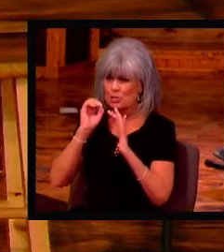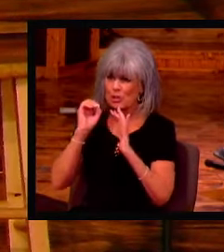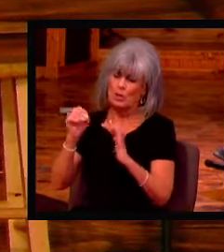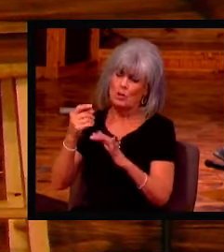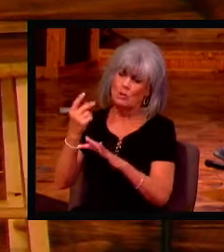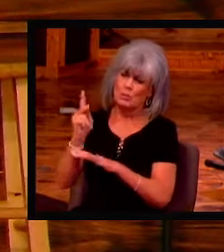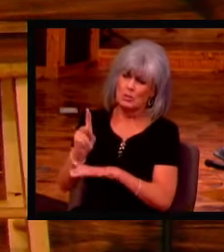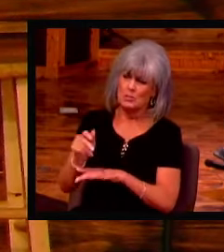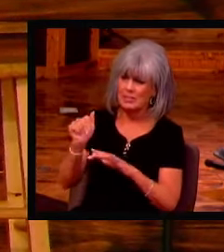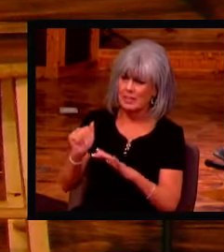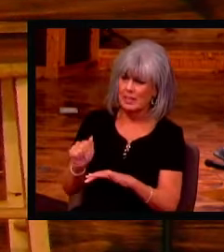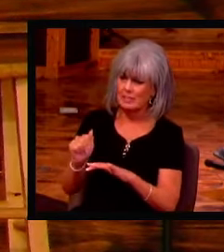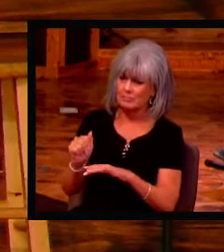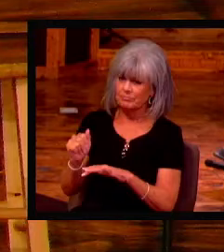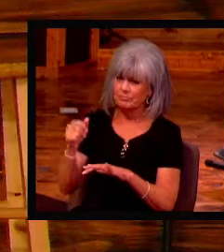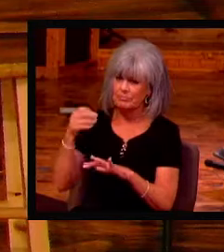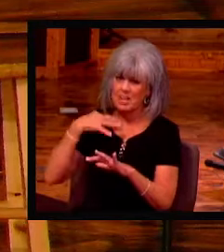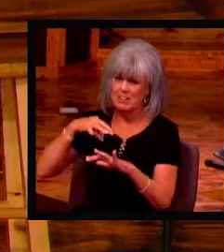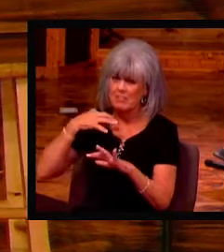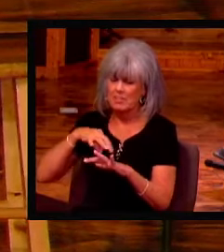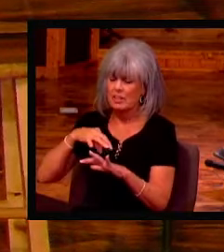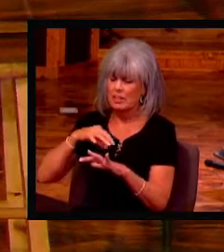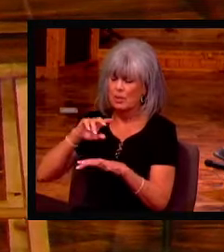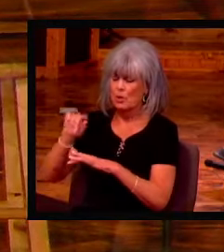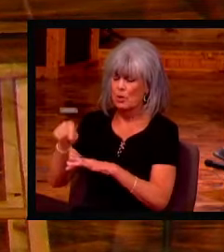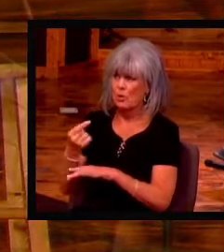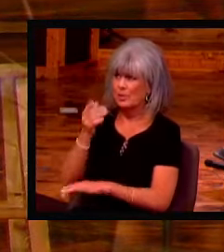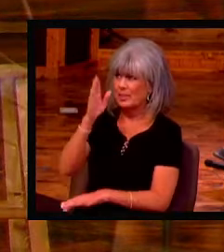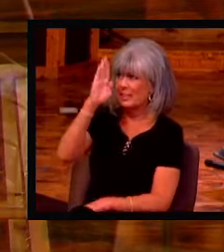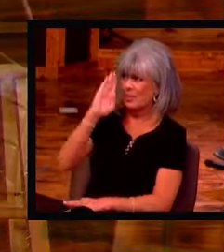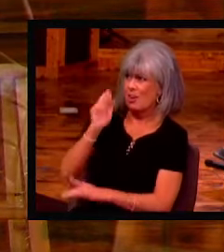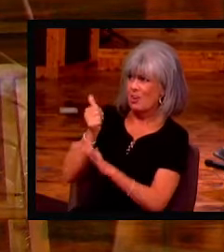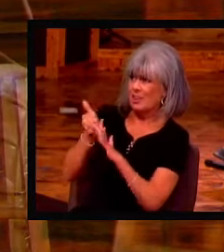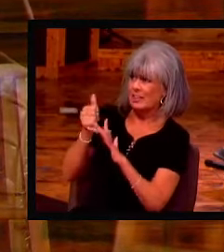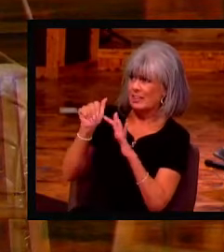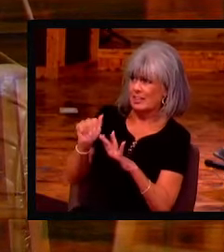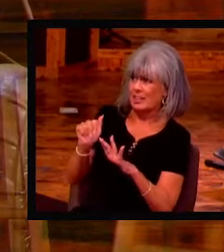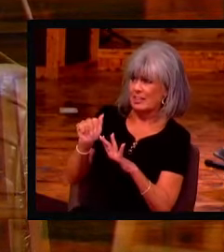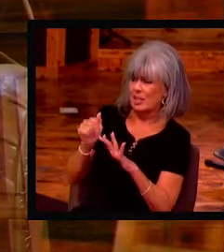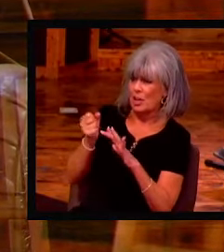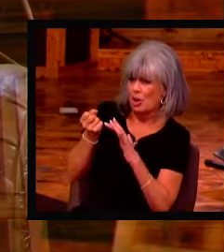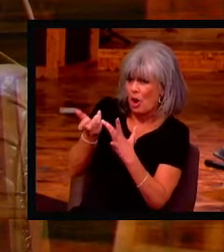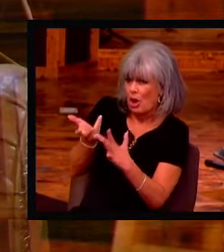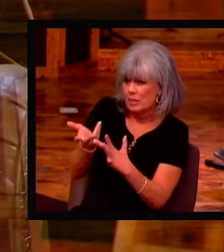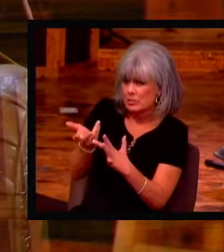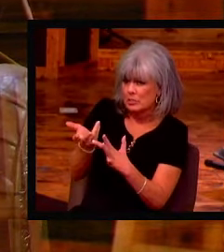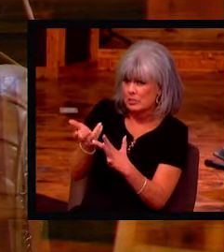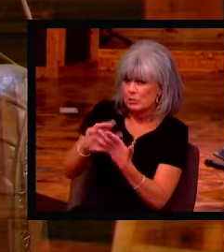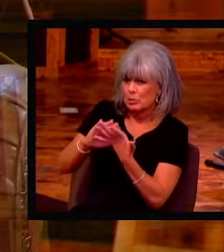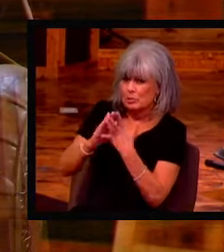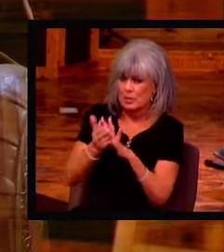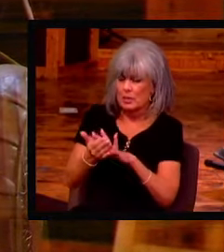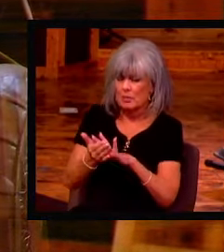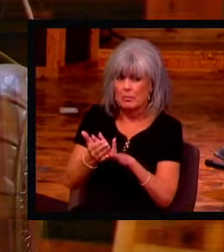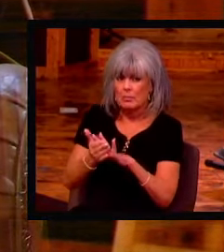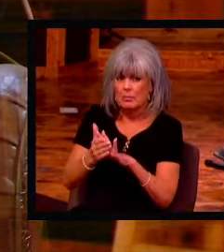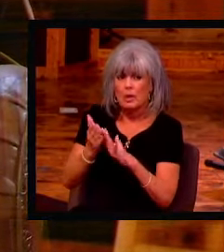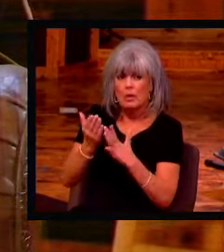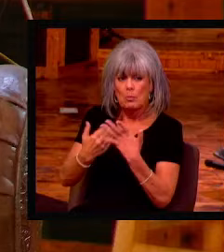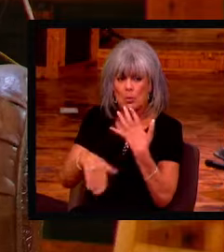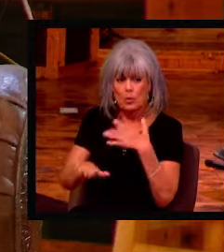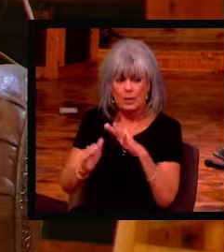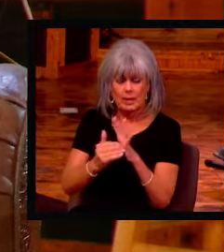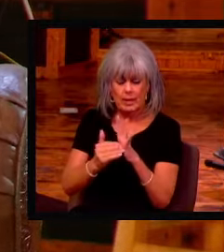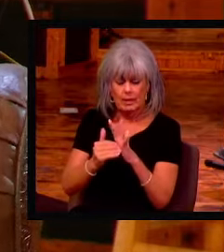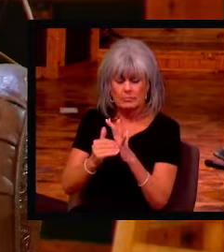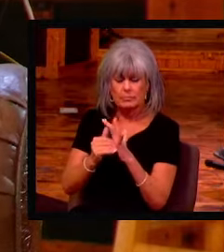Right. Only God takes credit for causing you to be born again. So let me say this. You turn